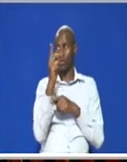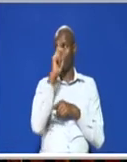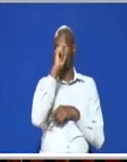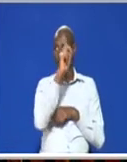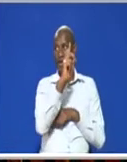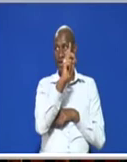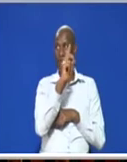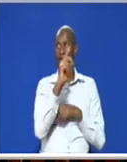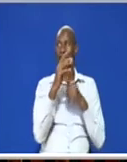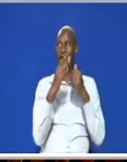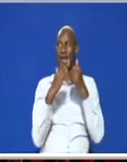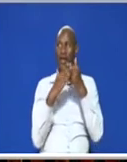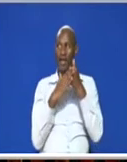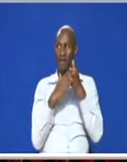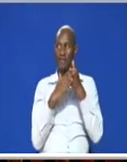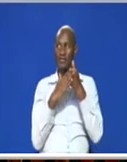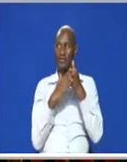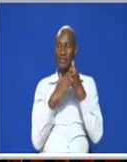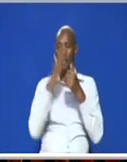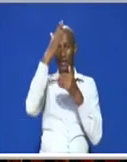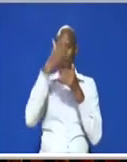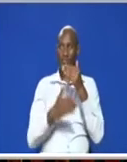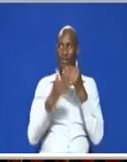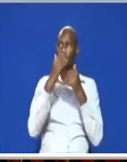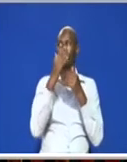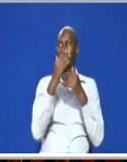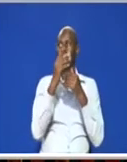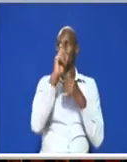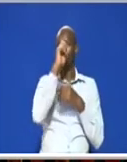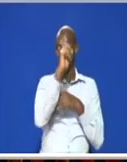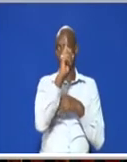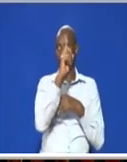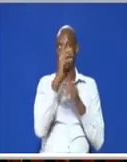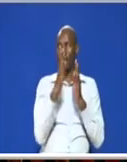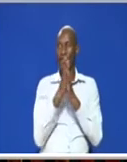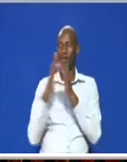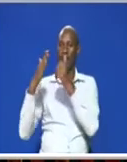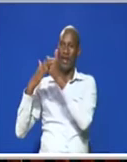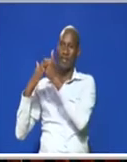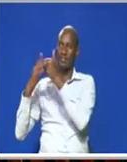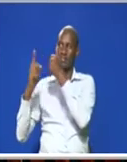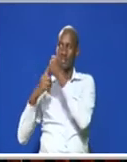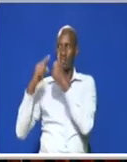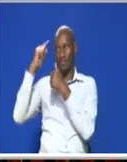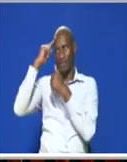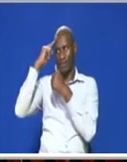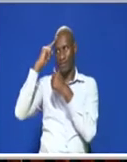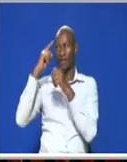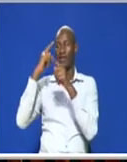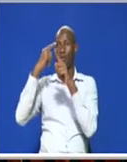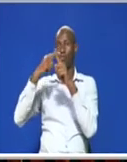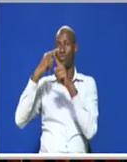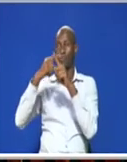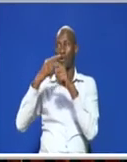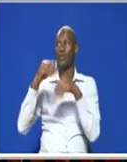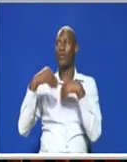have 9 and 6. Now for the first one here, think of a number. When I multiply, it will